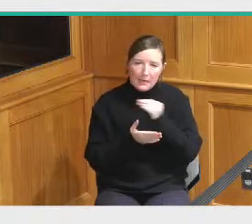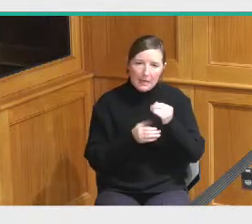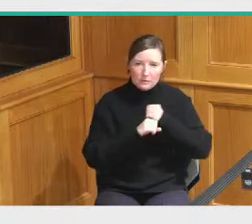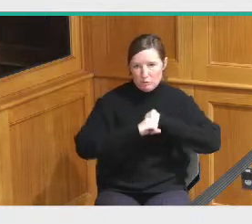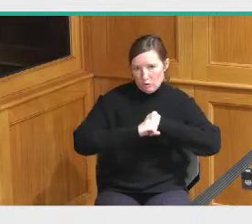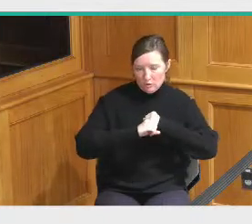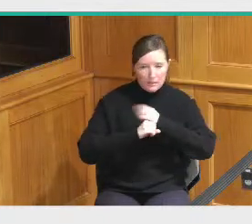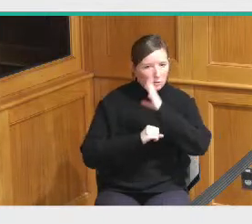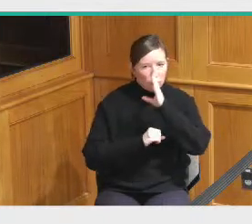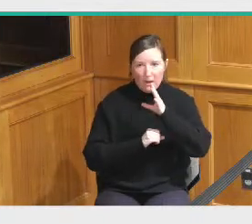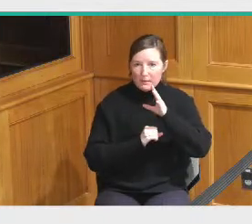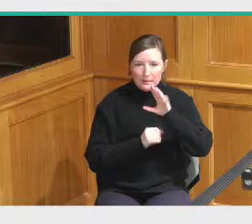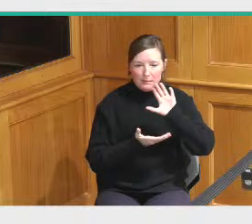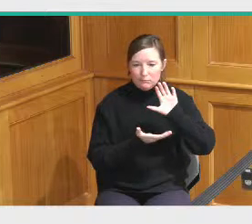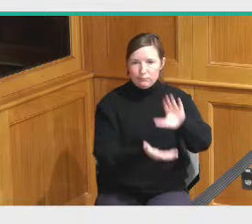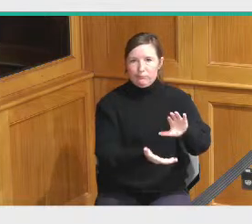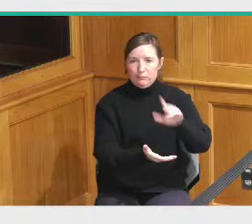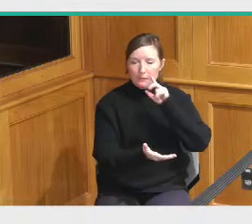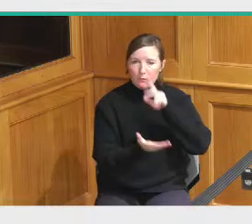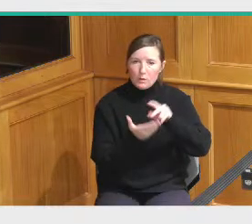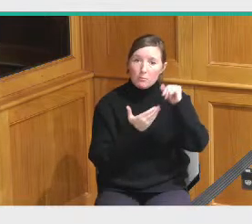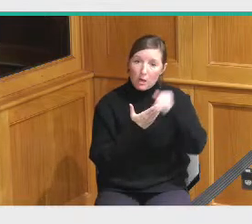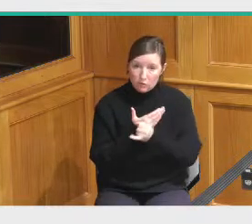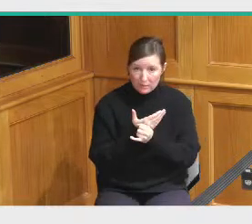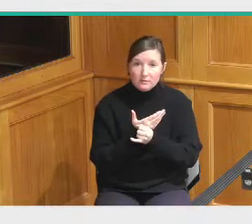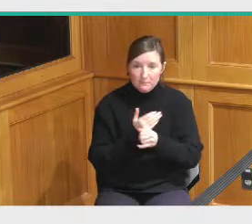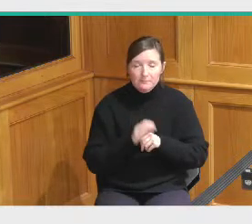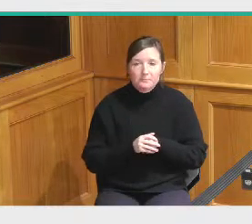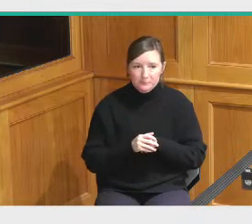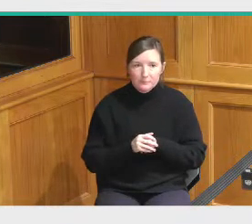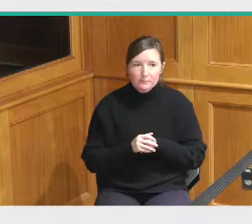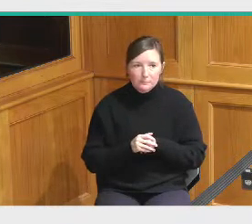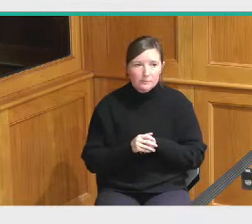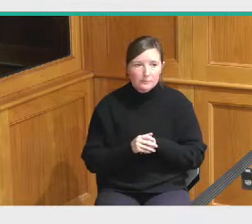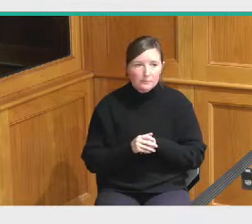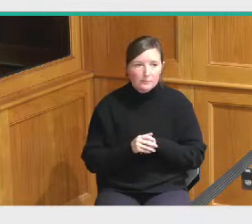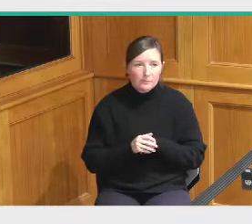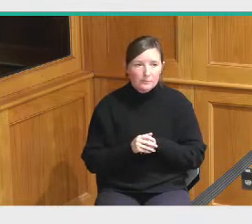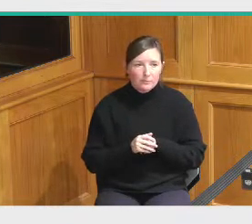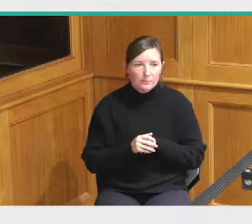into the project itself. So it is revenue directly into the project.